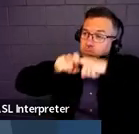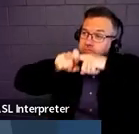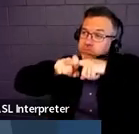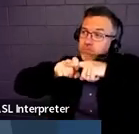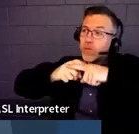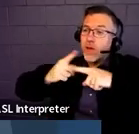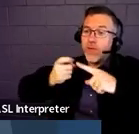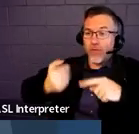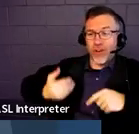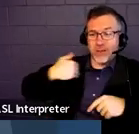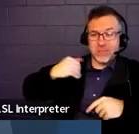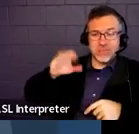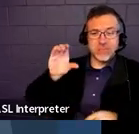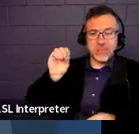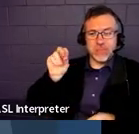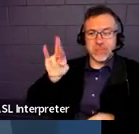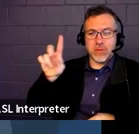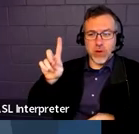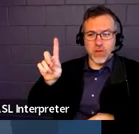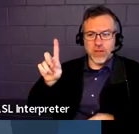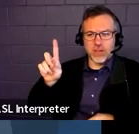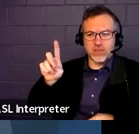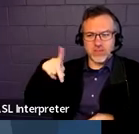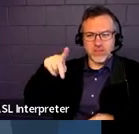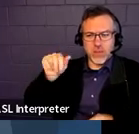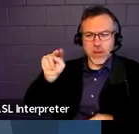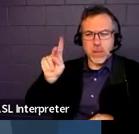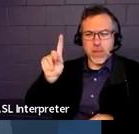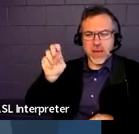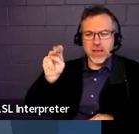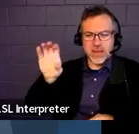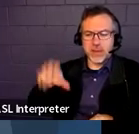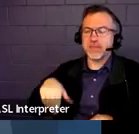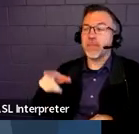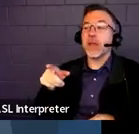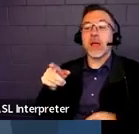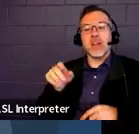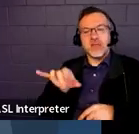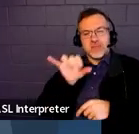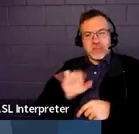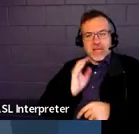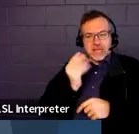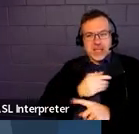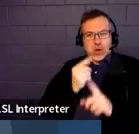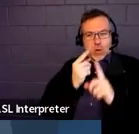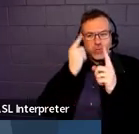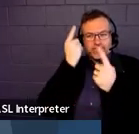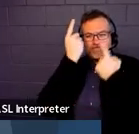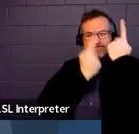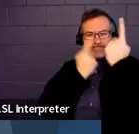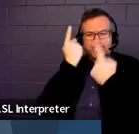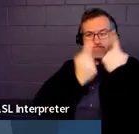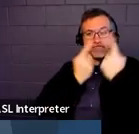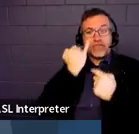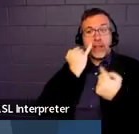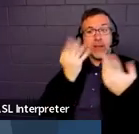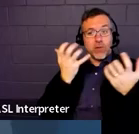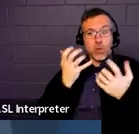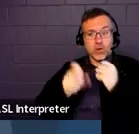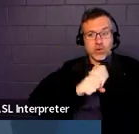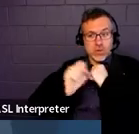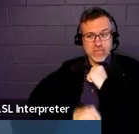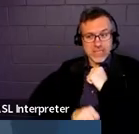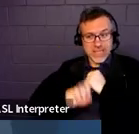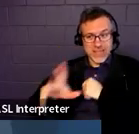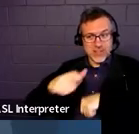academic access, and that's the pandemic. So that is what we are doing when we are thinking about extending the students'